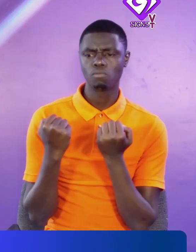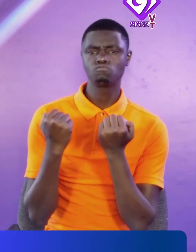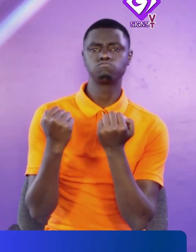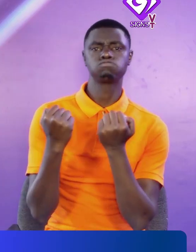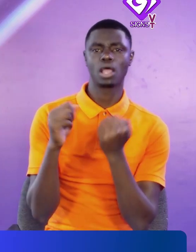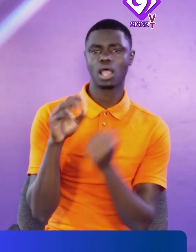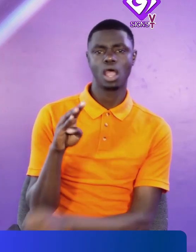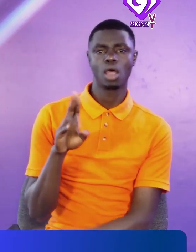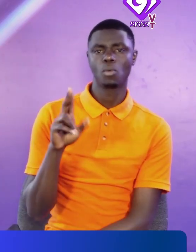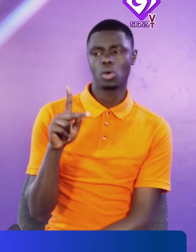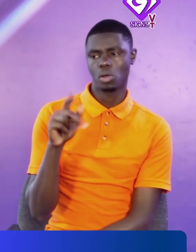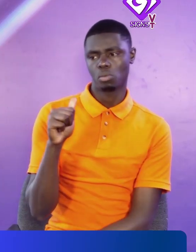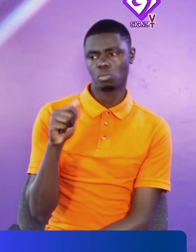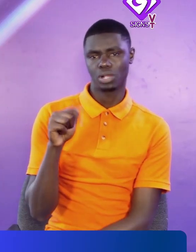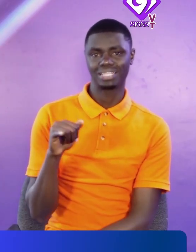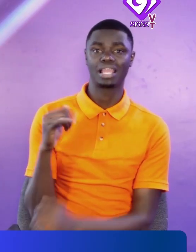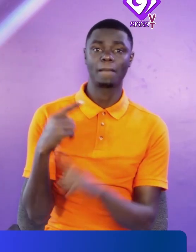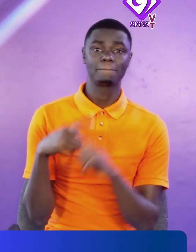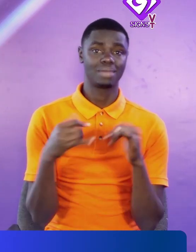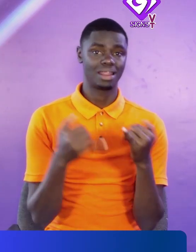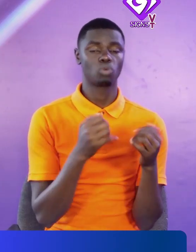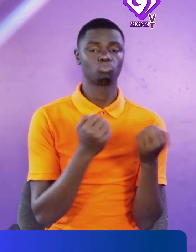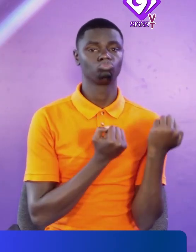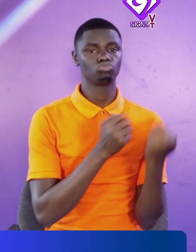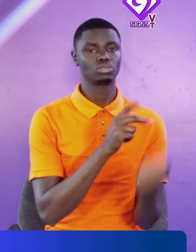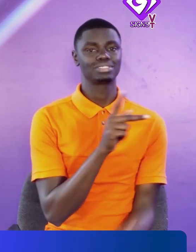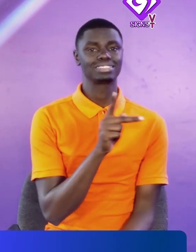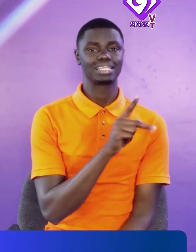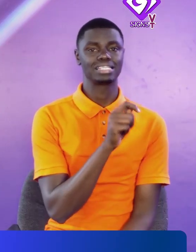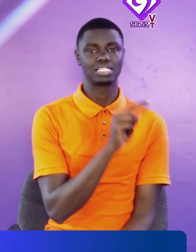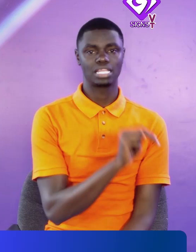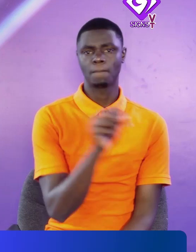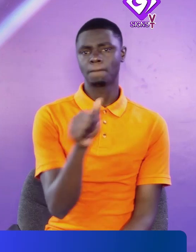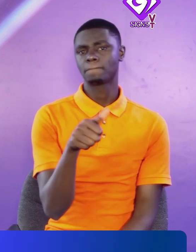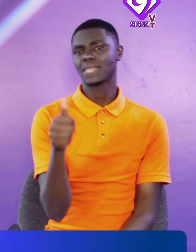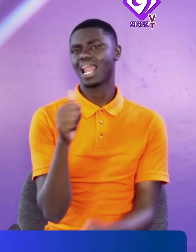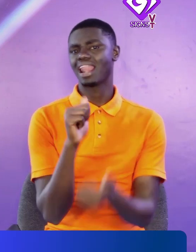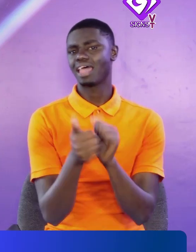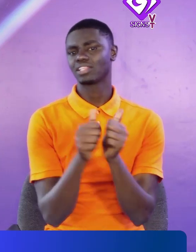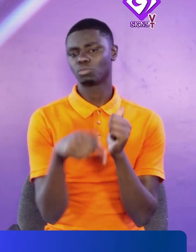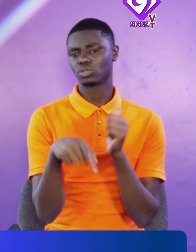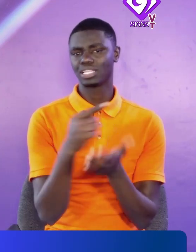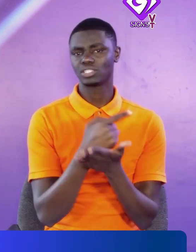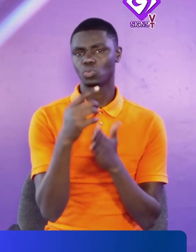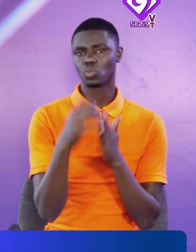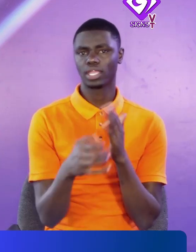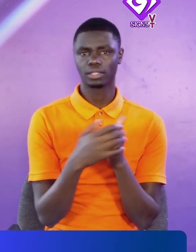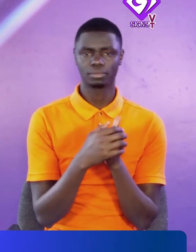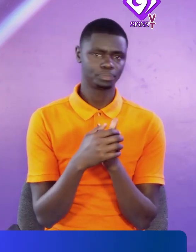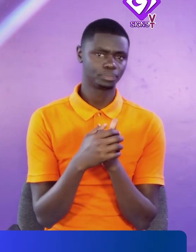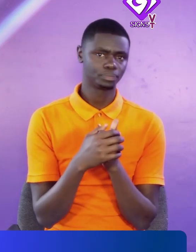saa hii ana drive for KTM. Na sport ingine iko this weekend ni UFC